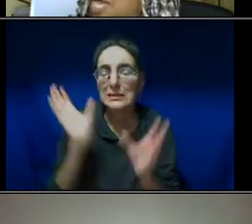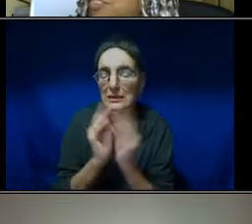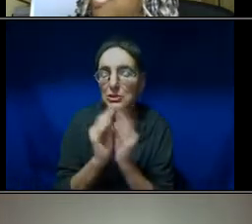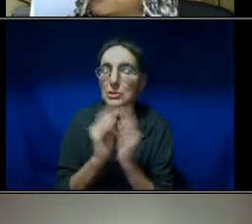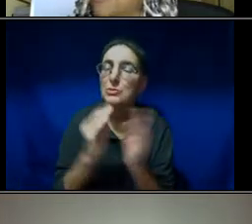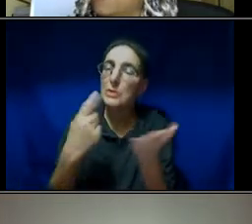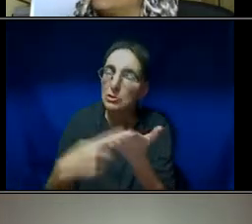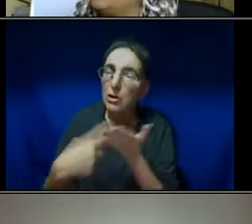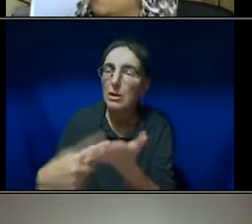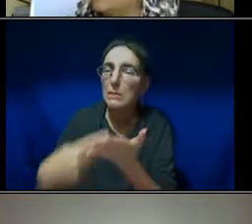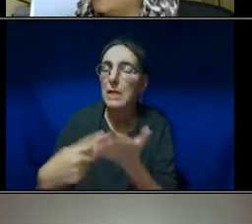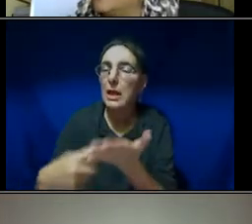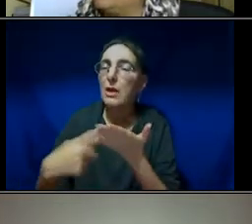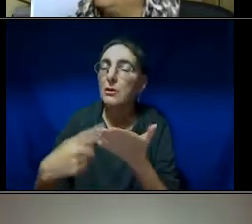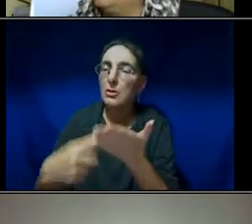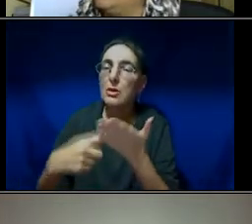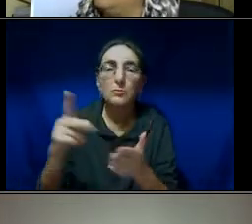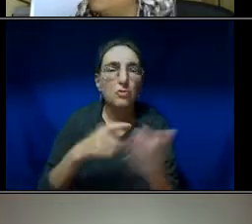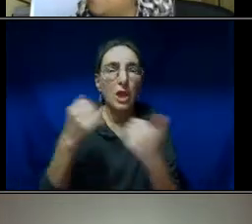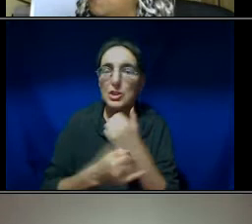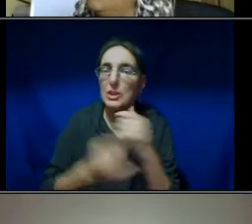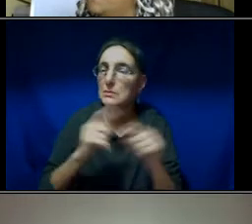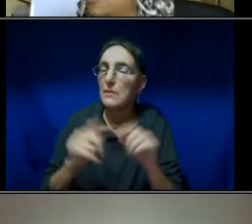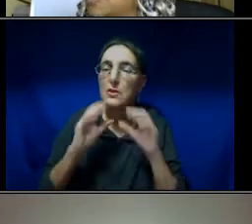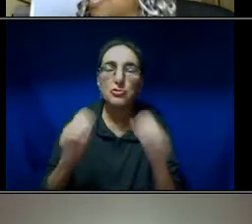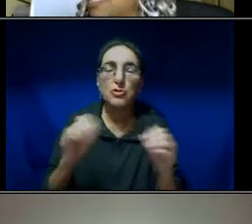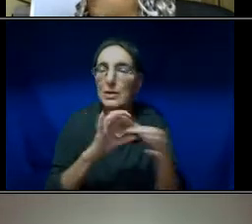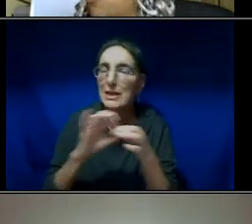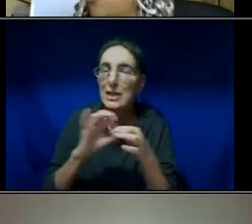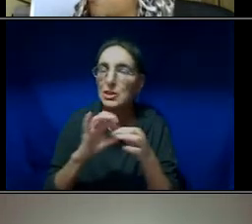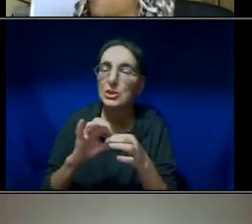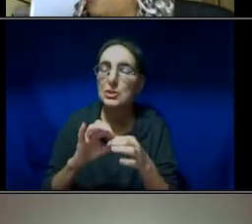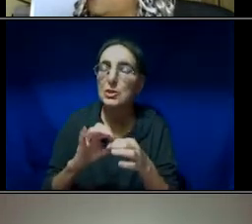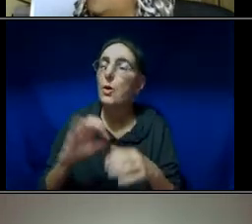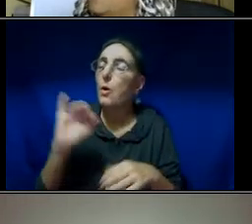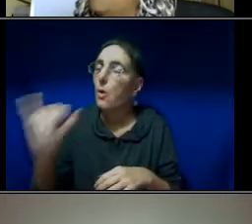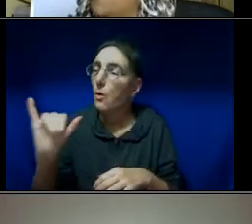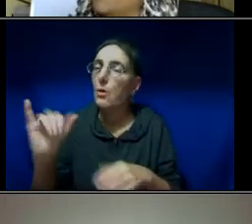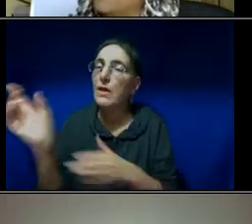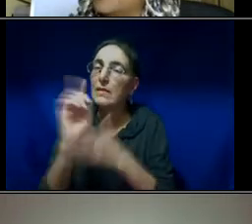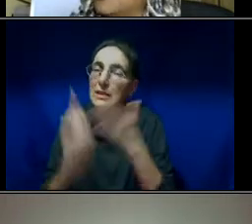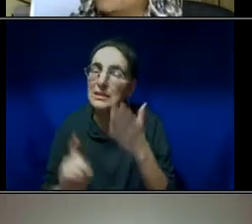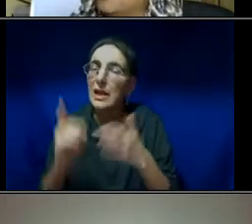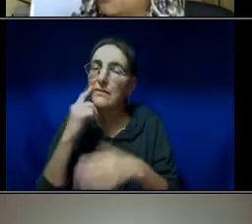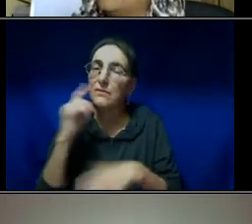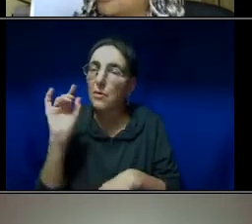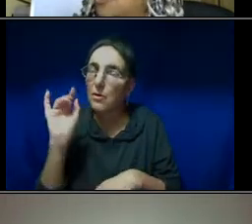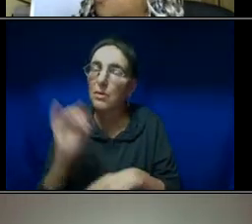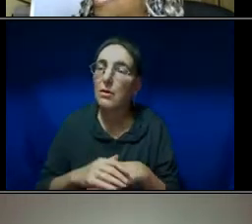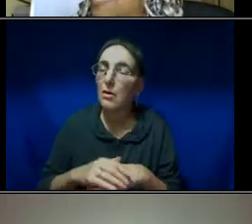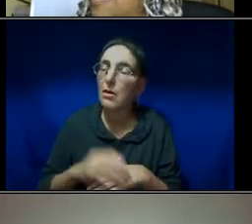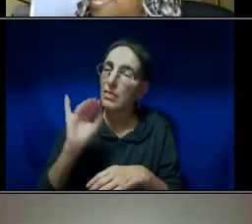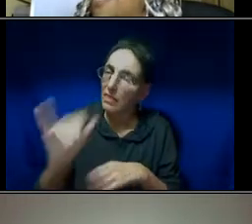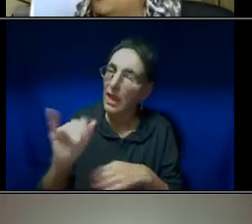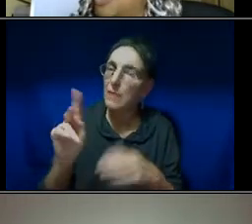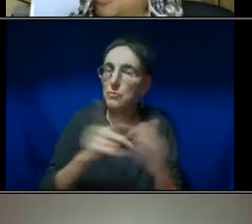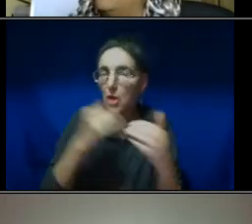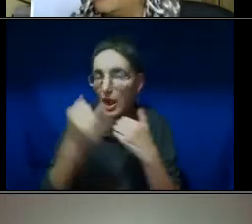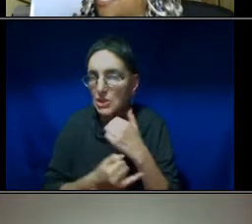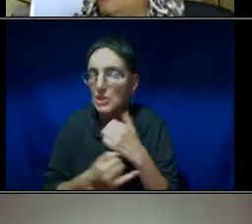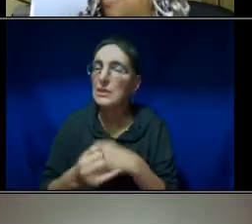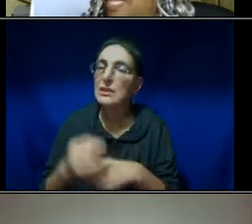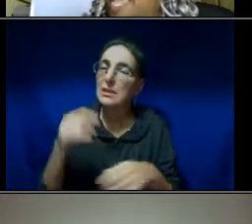existing projects and there's no connection to, oh, the designs for the, you know, for those existing projects are in this stage